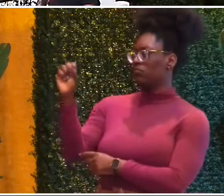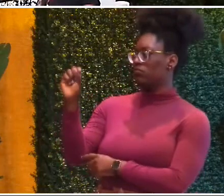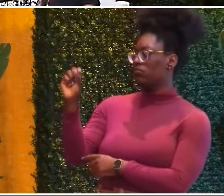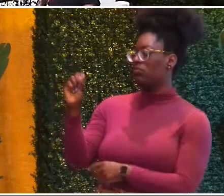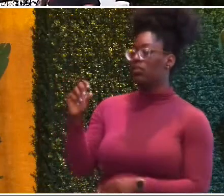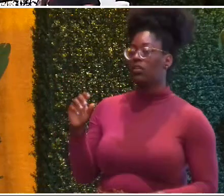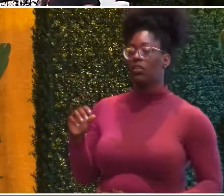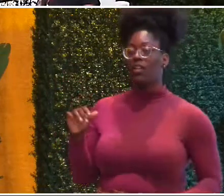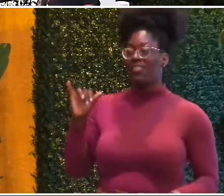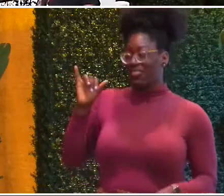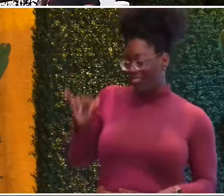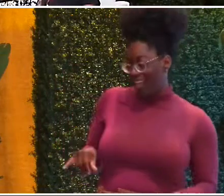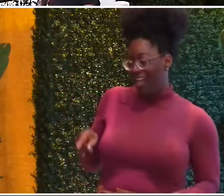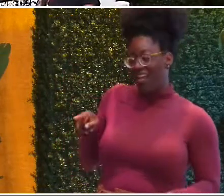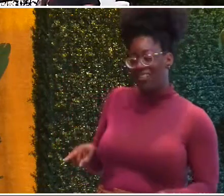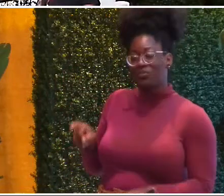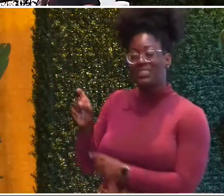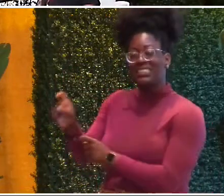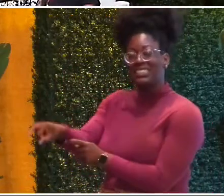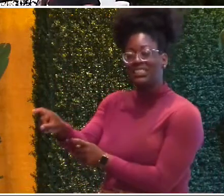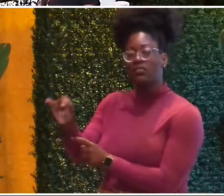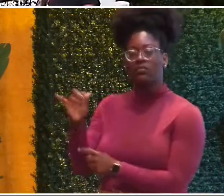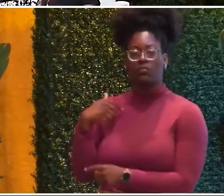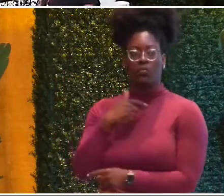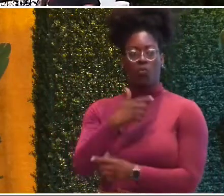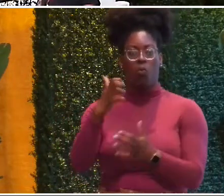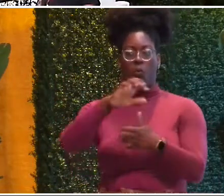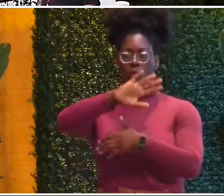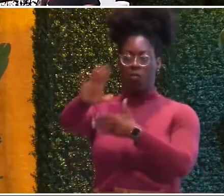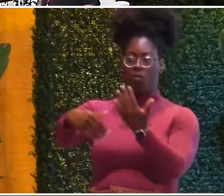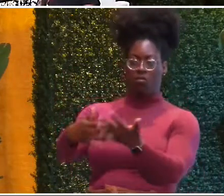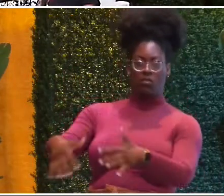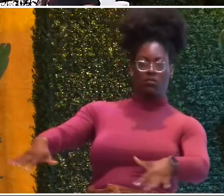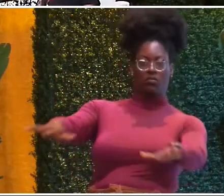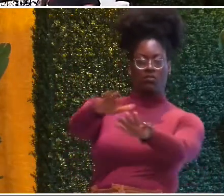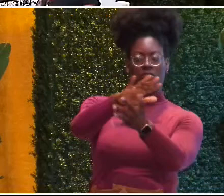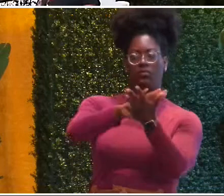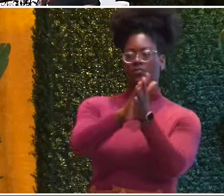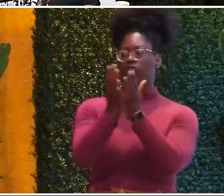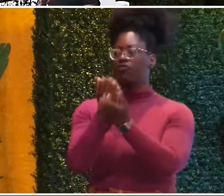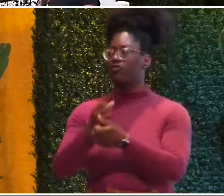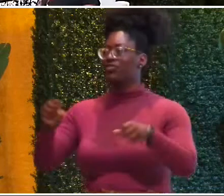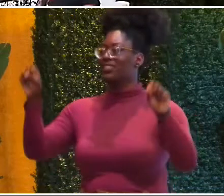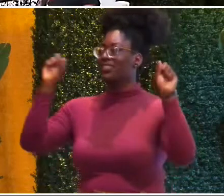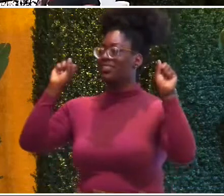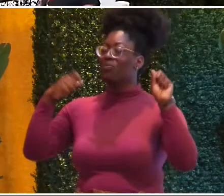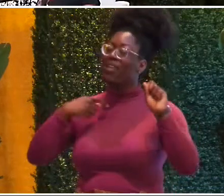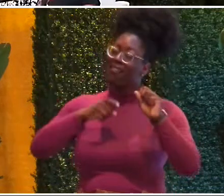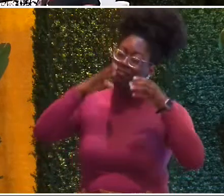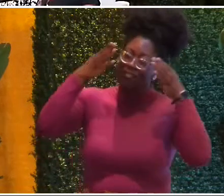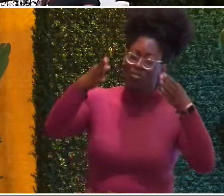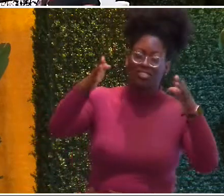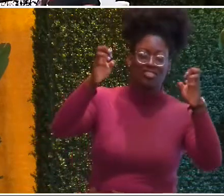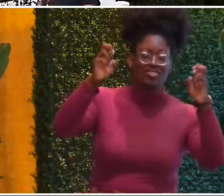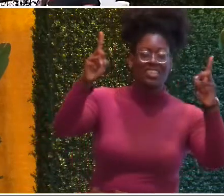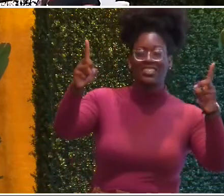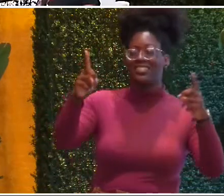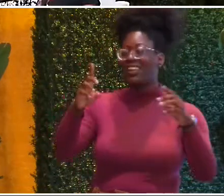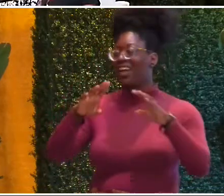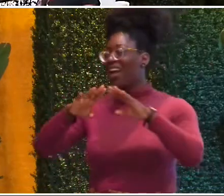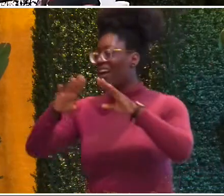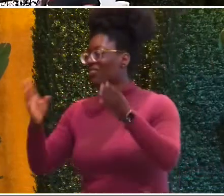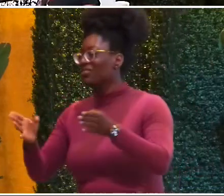everybody gets to be fed and educated and access health care and housed, we would already be in a much